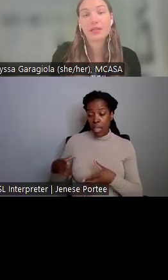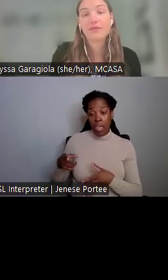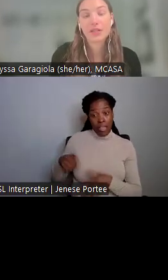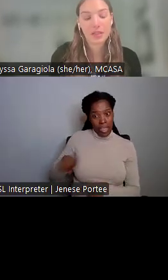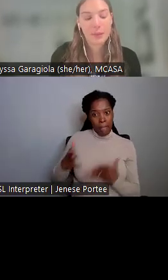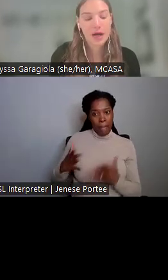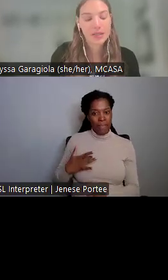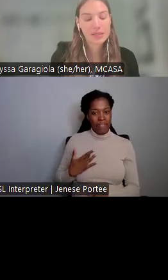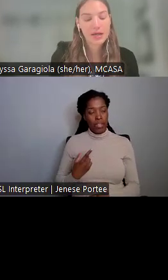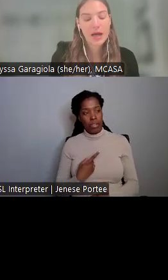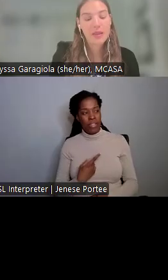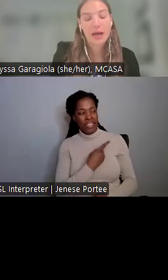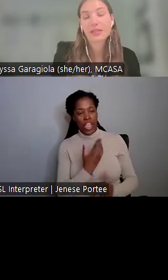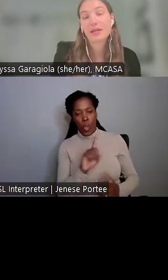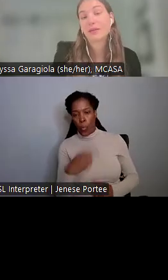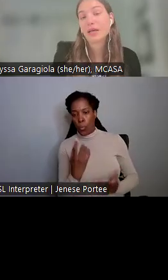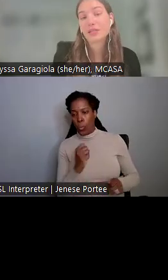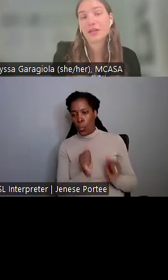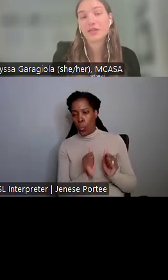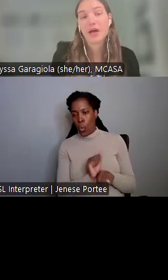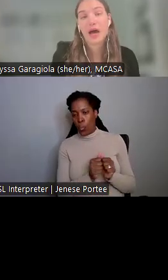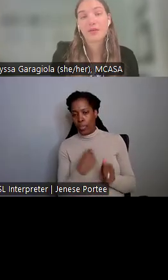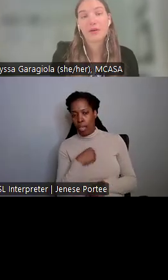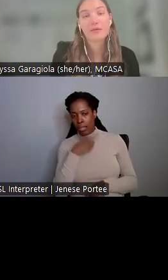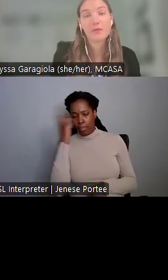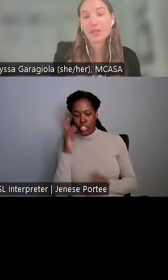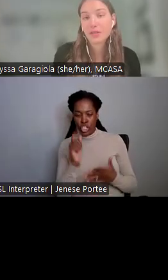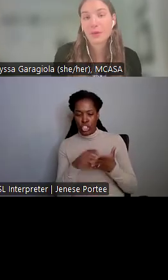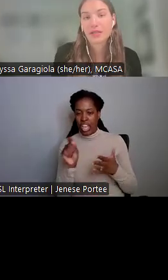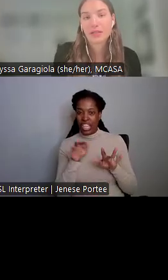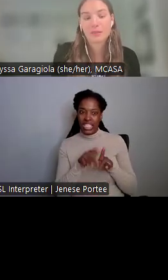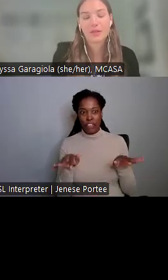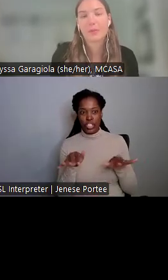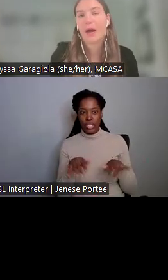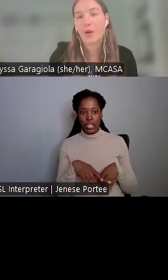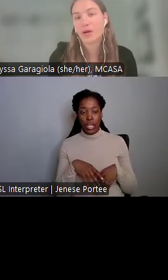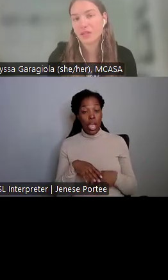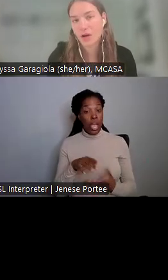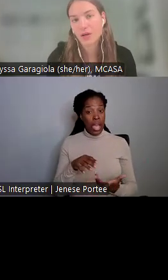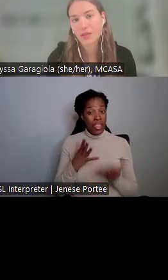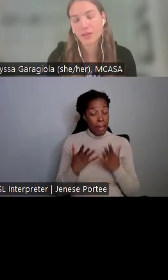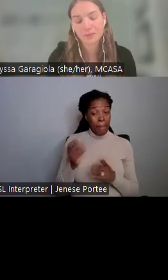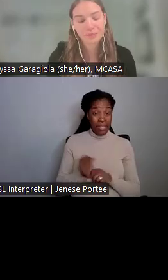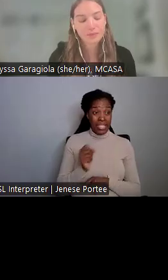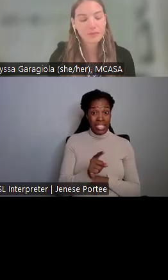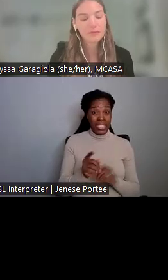check the diversity box. And that can send the message that their voices are present, but their power is